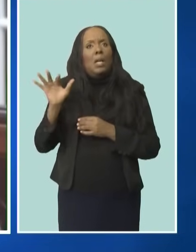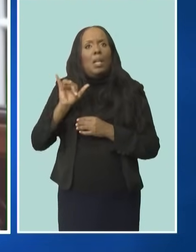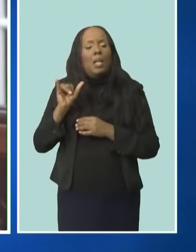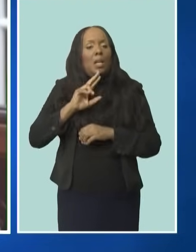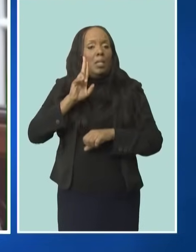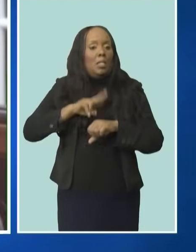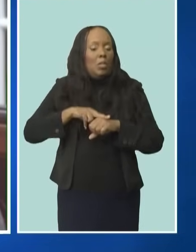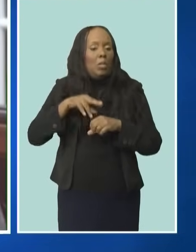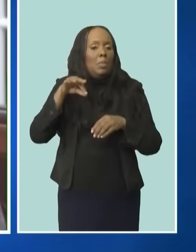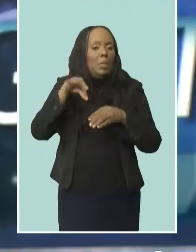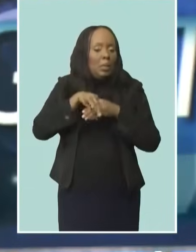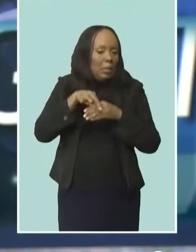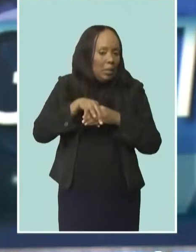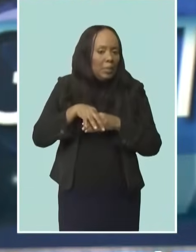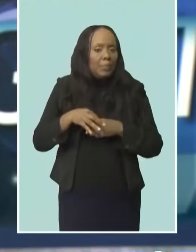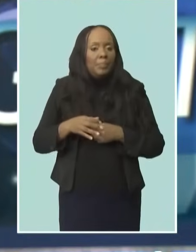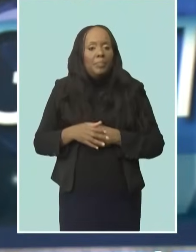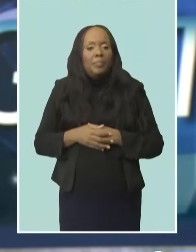a normal turnout.